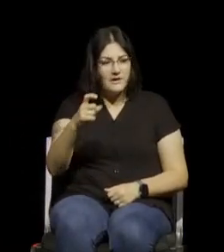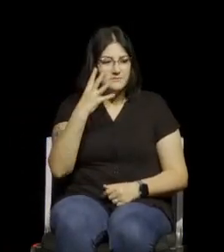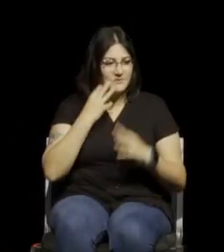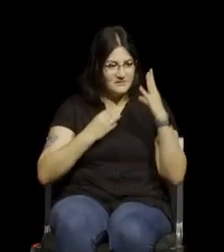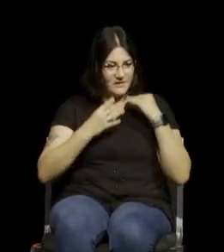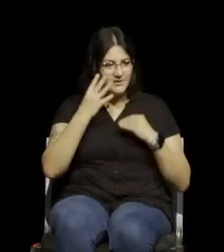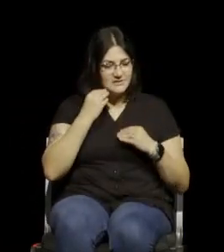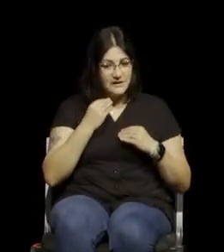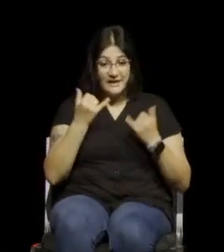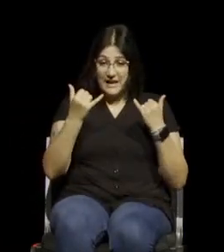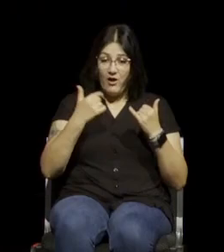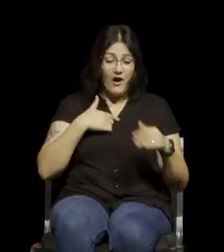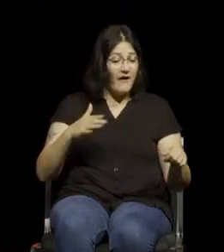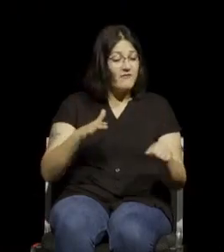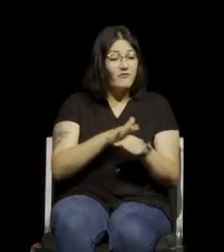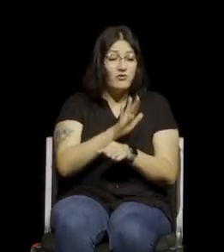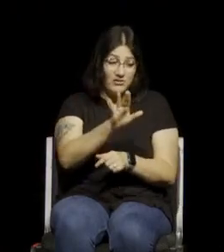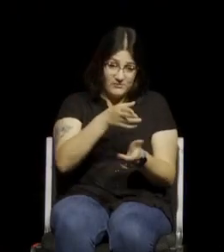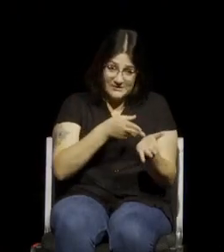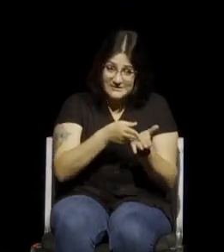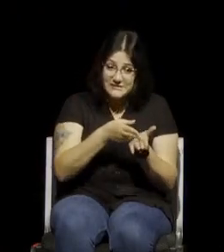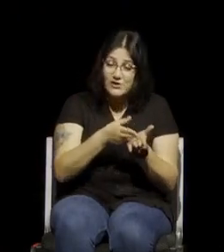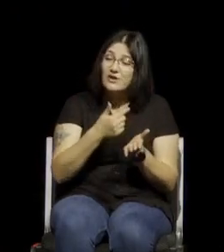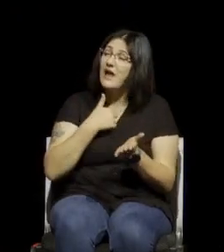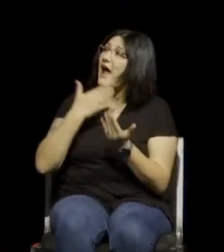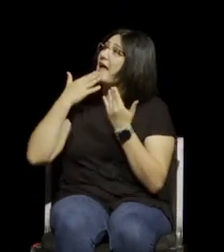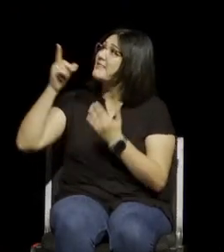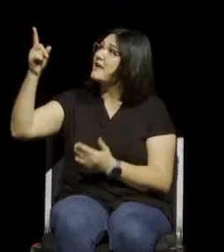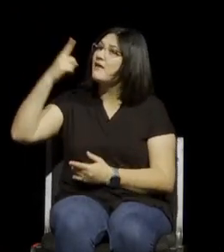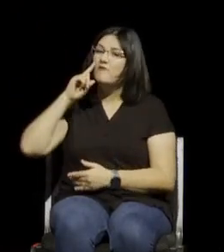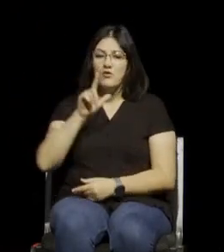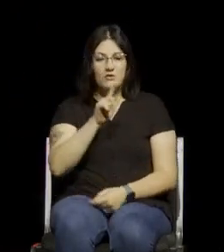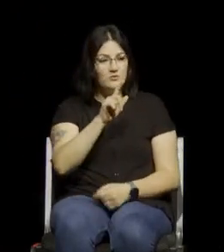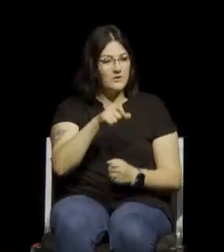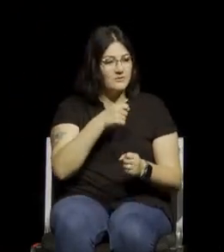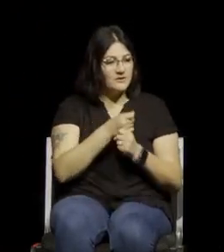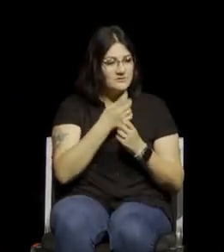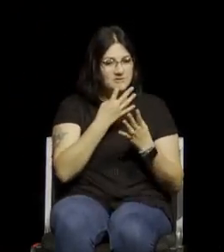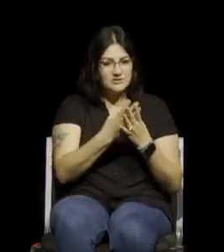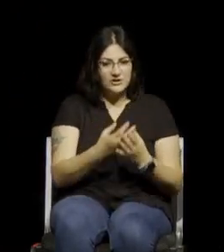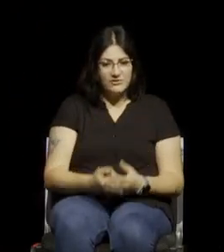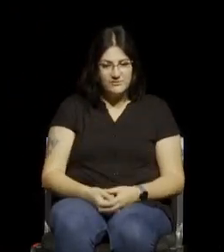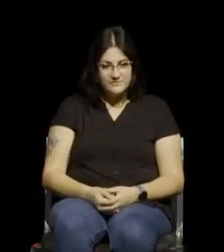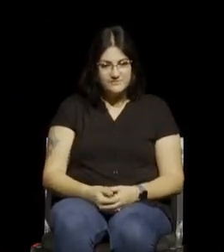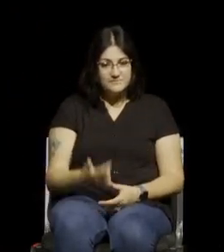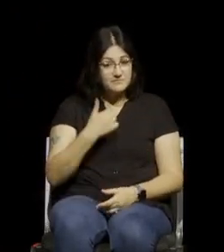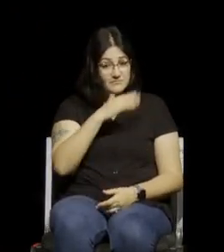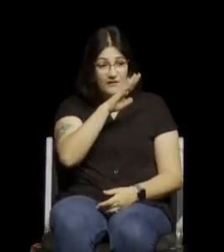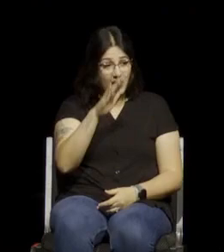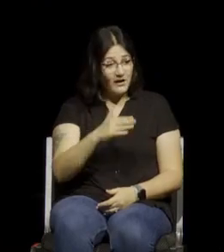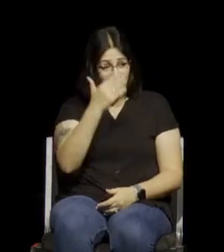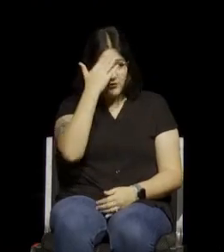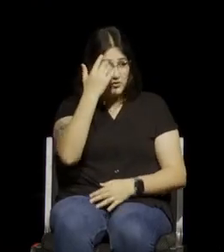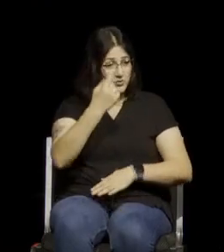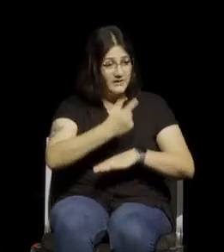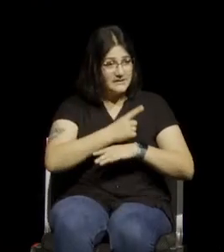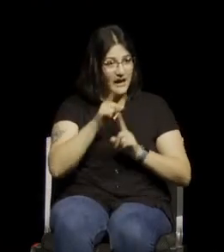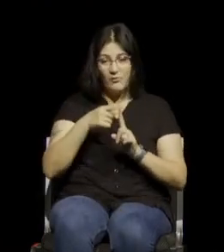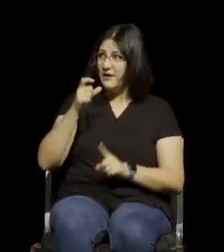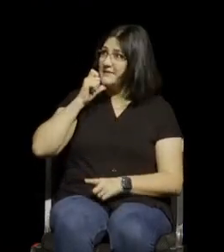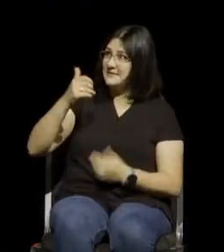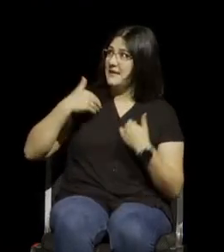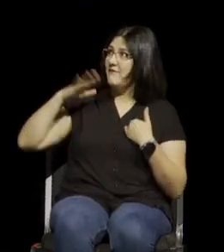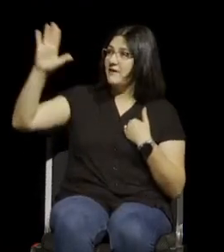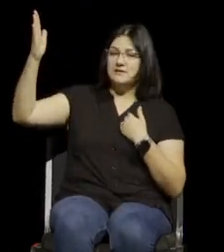I now, in fullest sincerity, thank him for that experience. I never knew a day when I was unaware of his love and